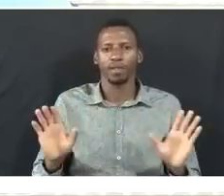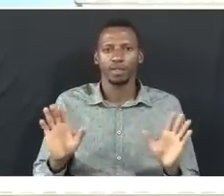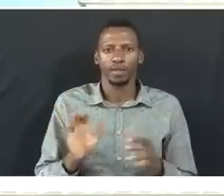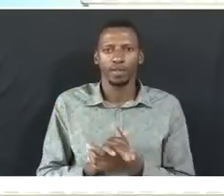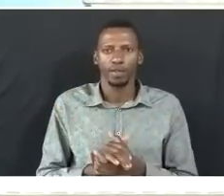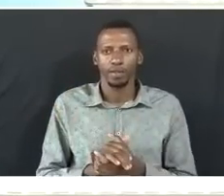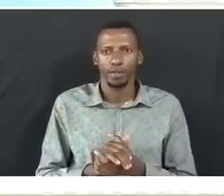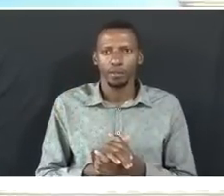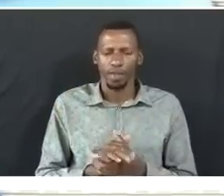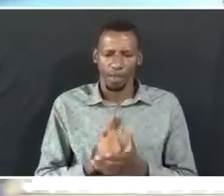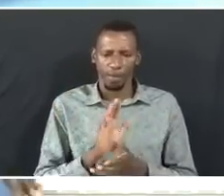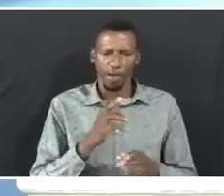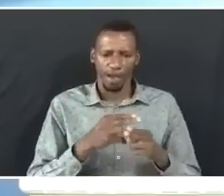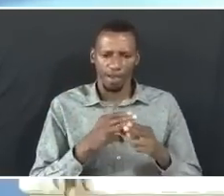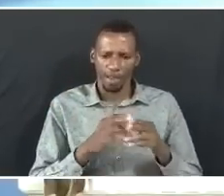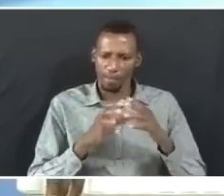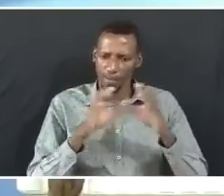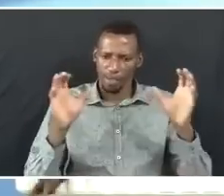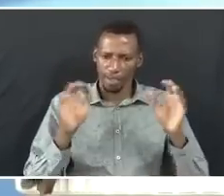Bora Gina.